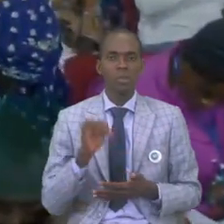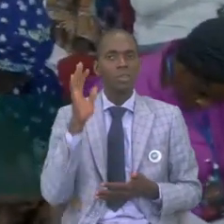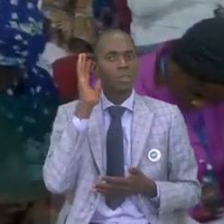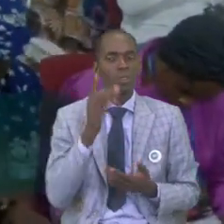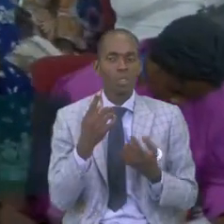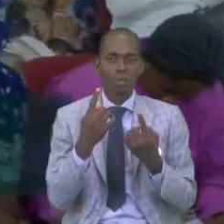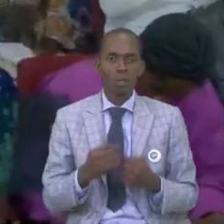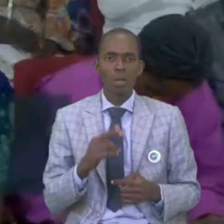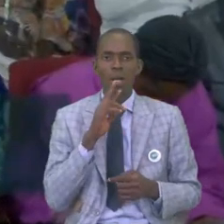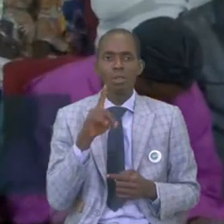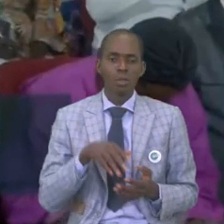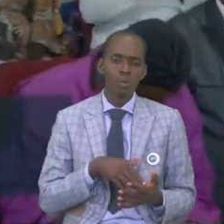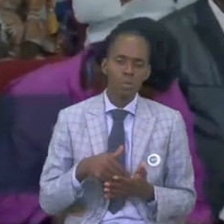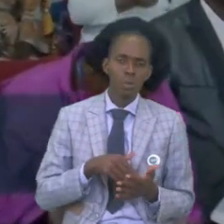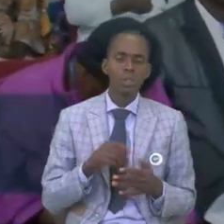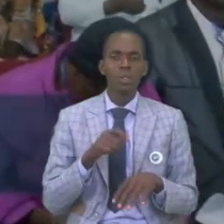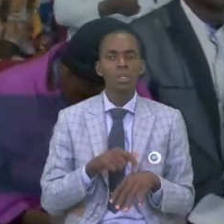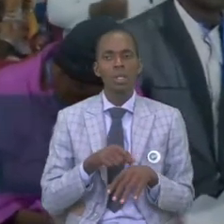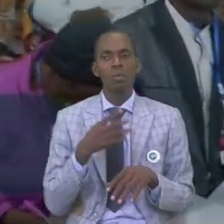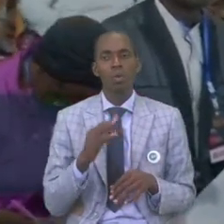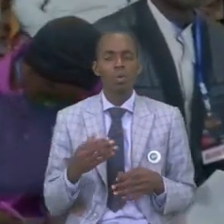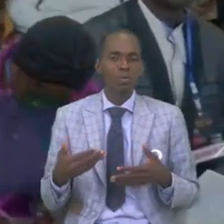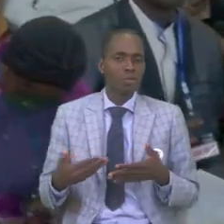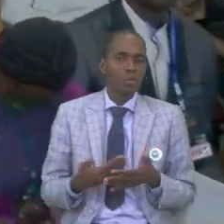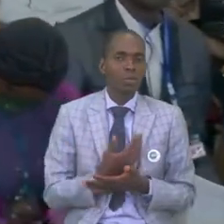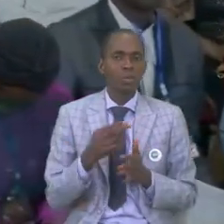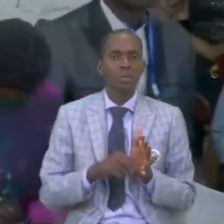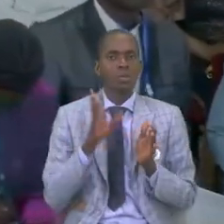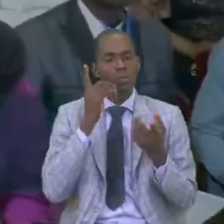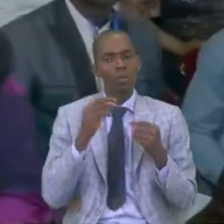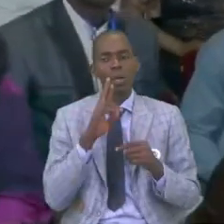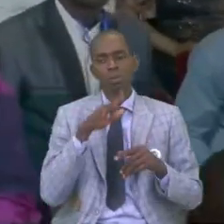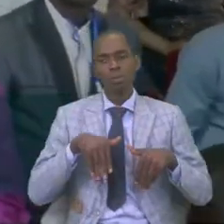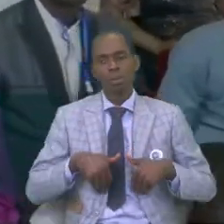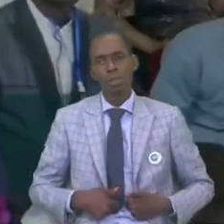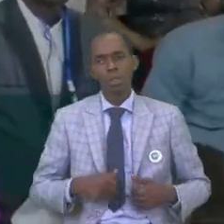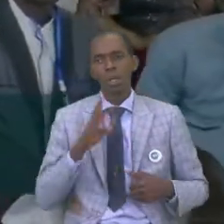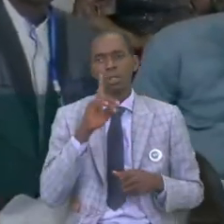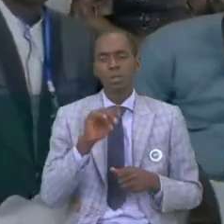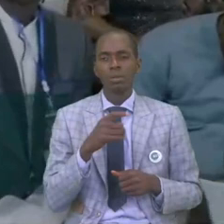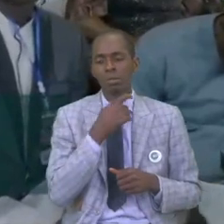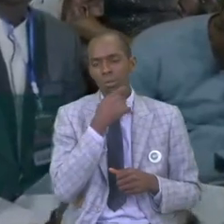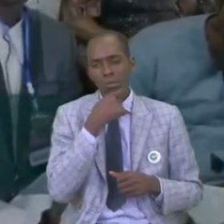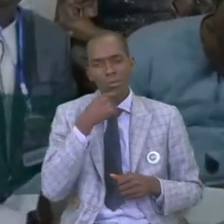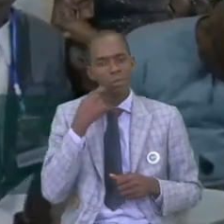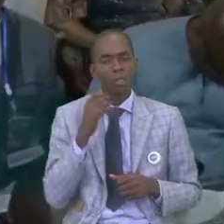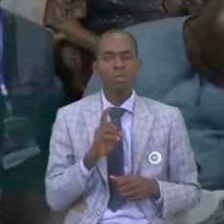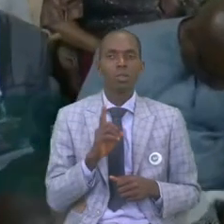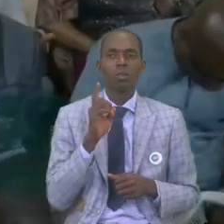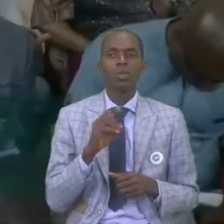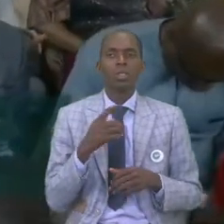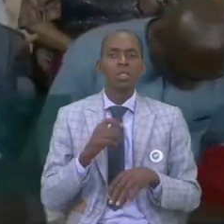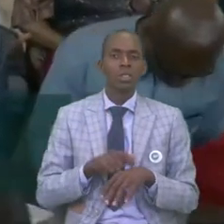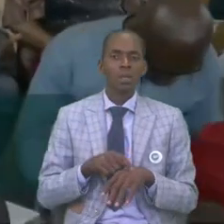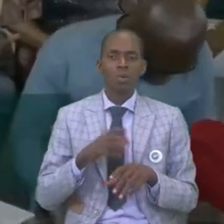you weary? The times of refreshing has come. Are you tired? Are you dried up? The times of